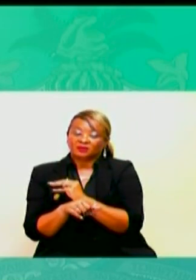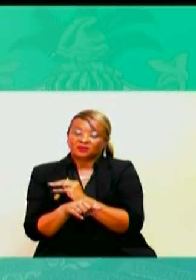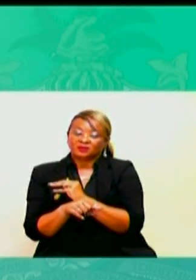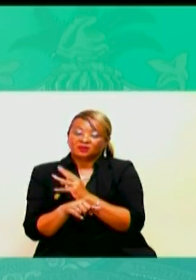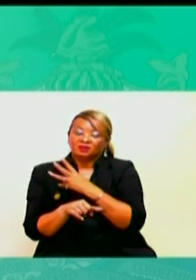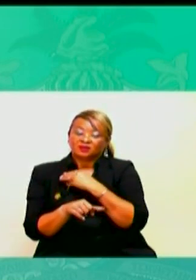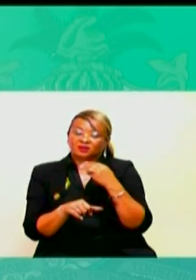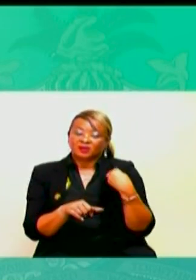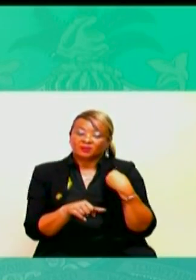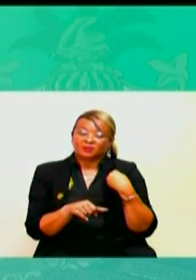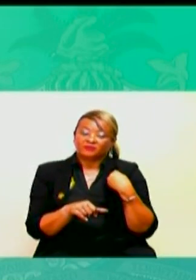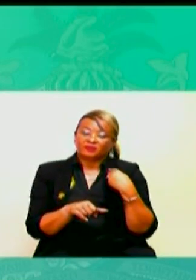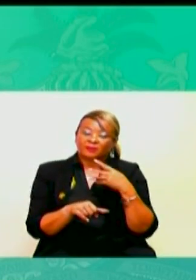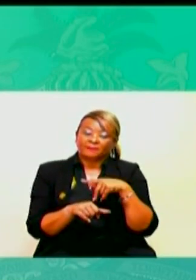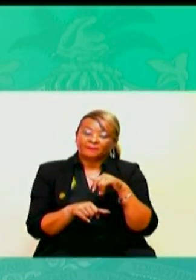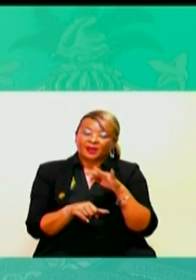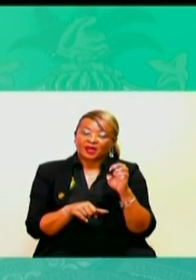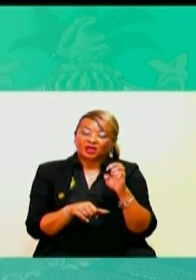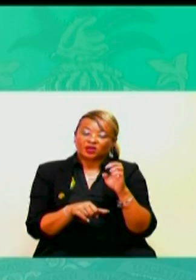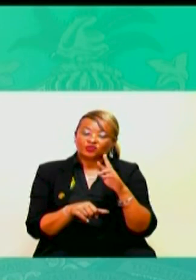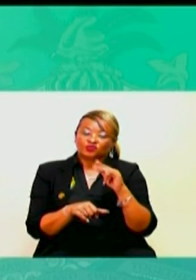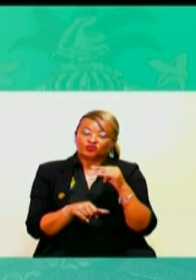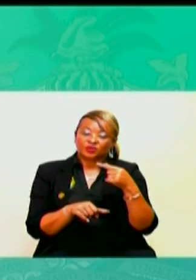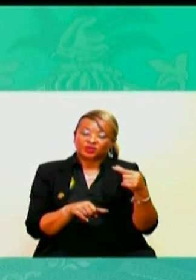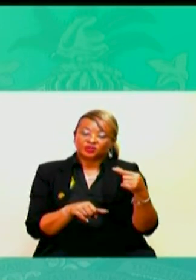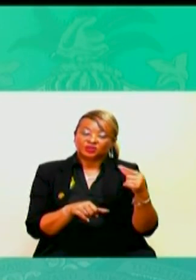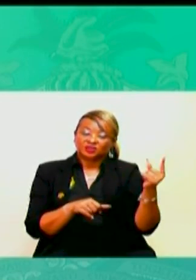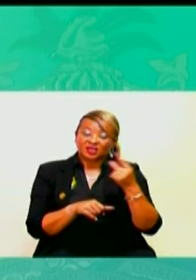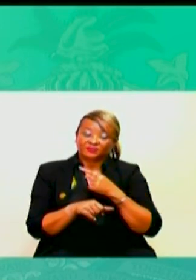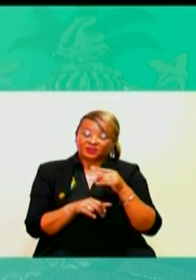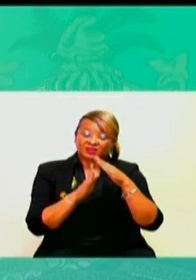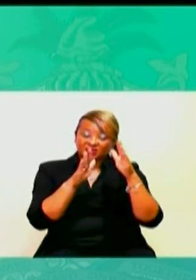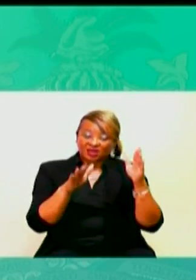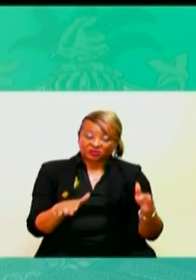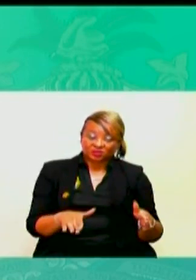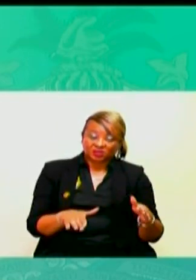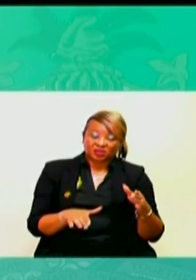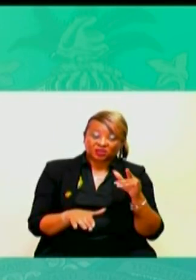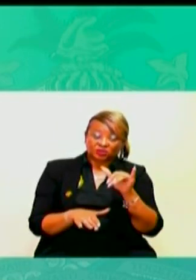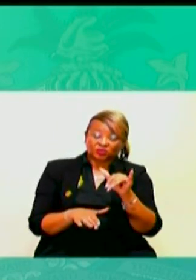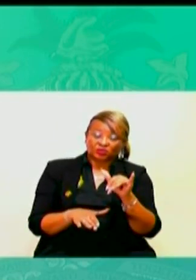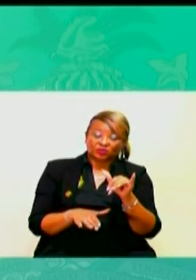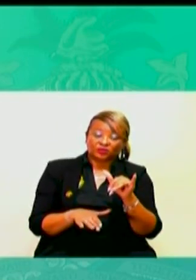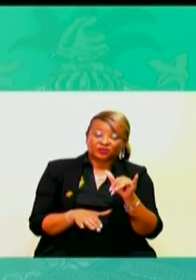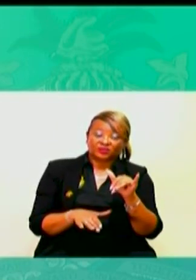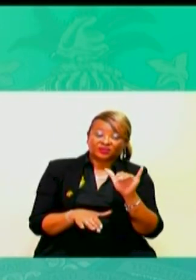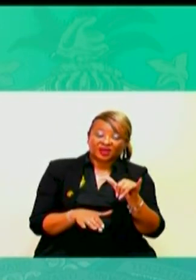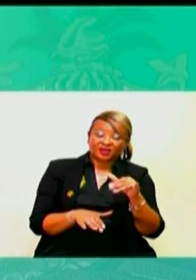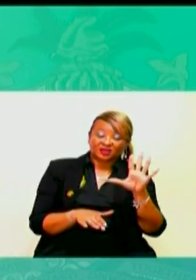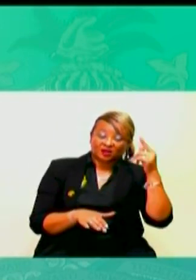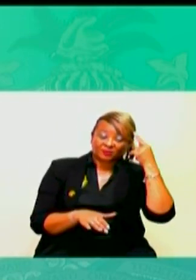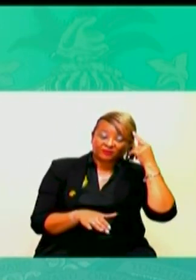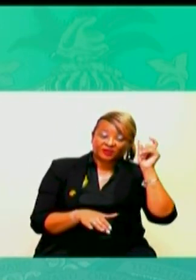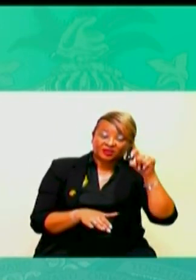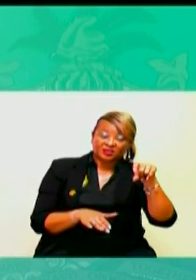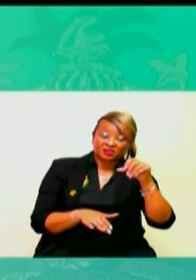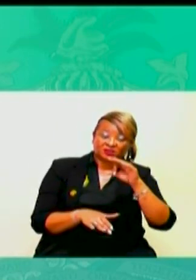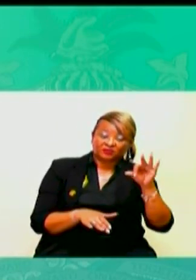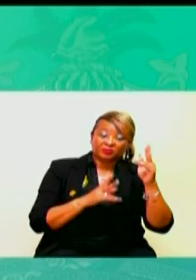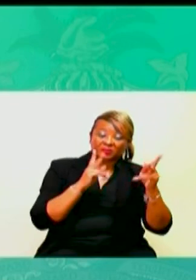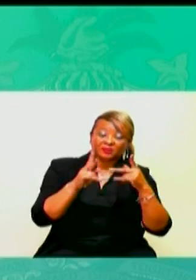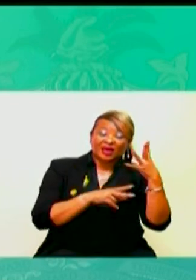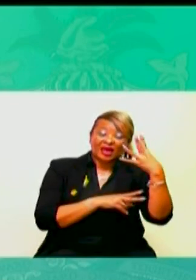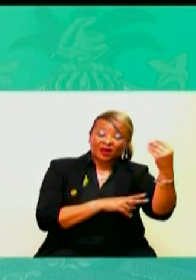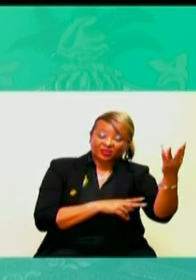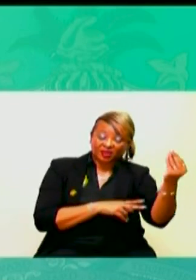member for Pine Ridge would have come to this house and told this, that caring government about the needs of the people out